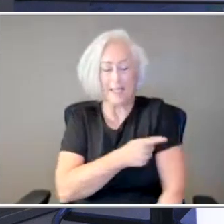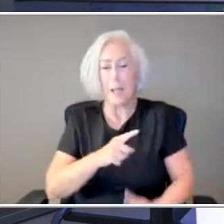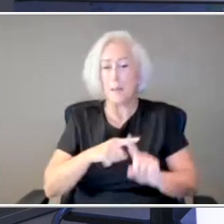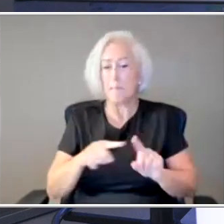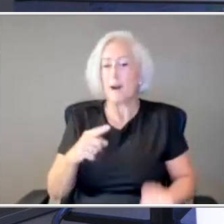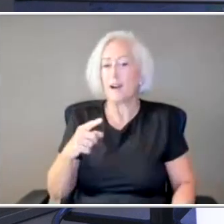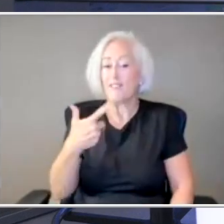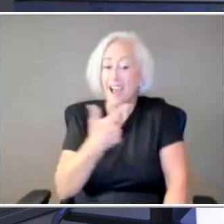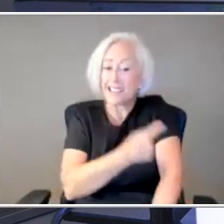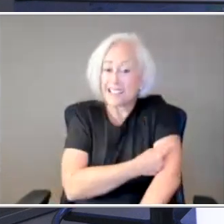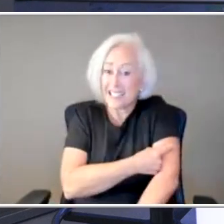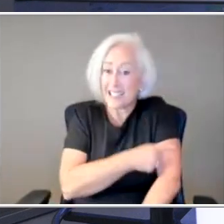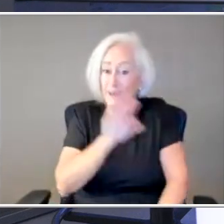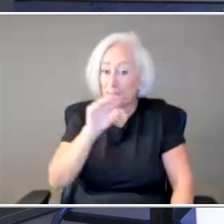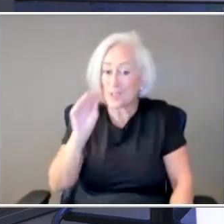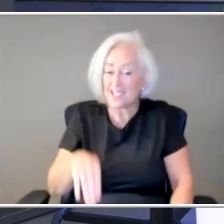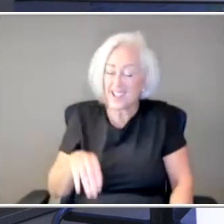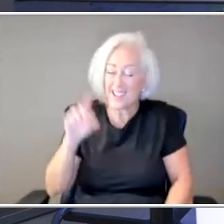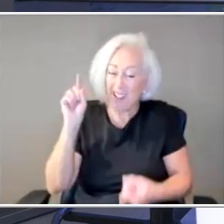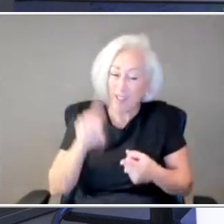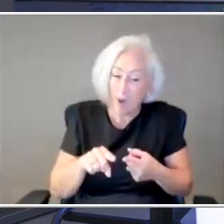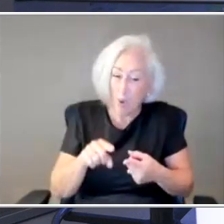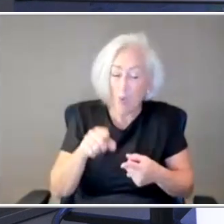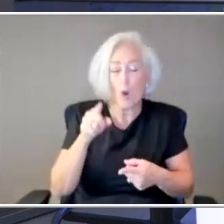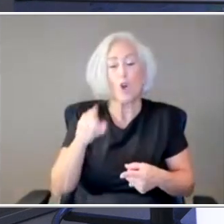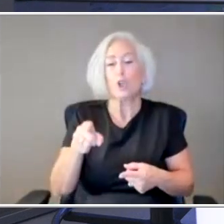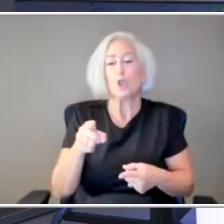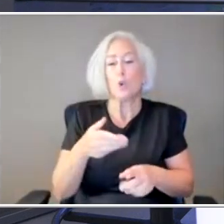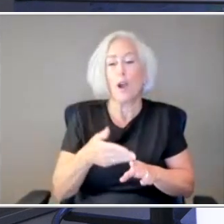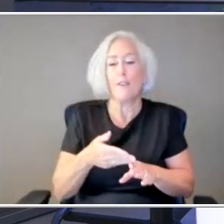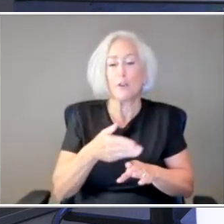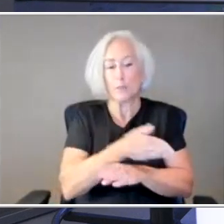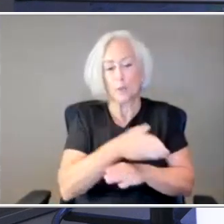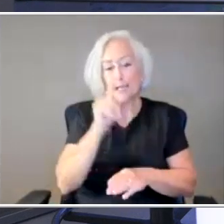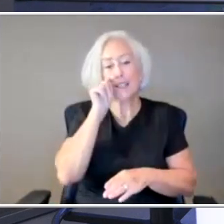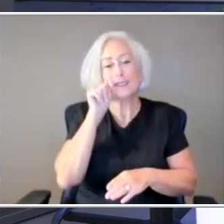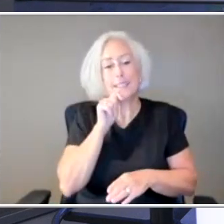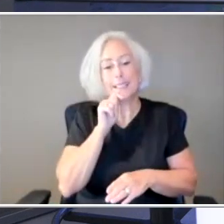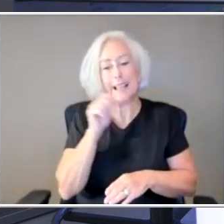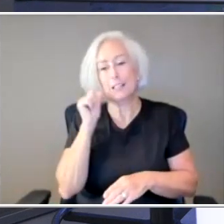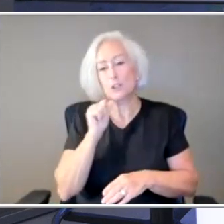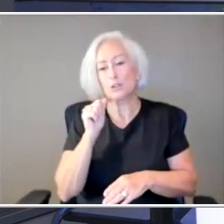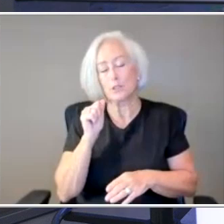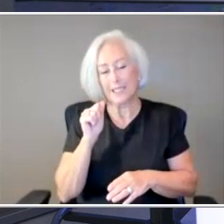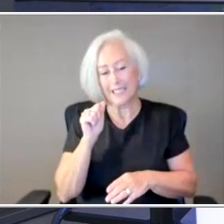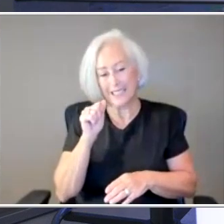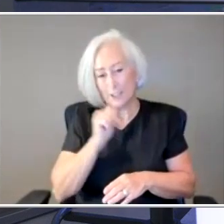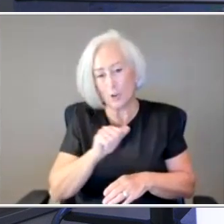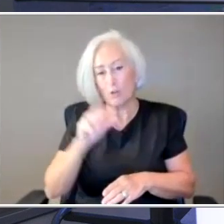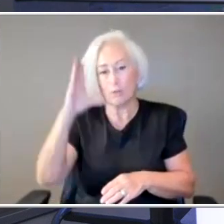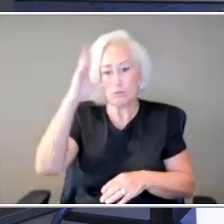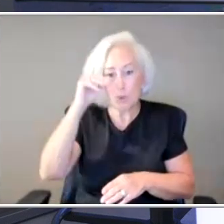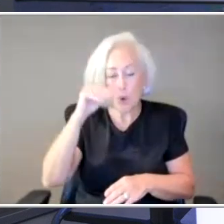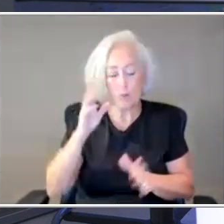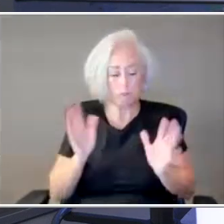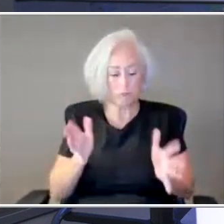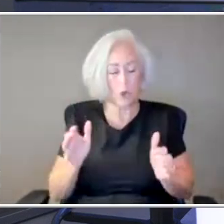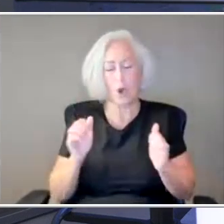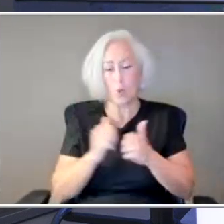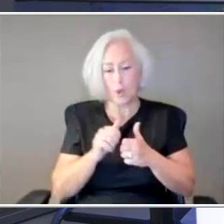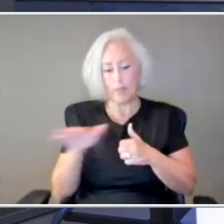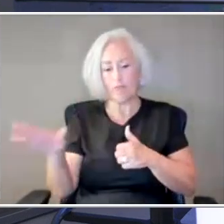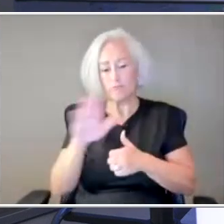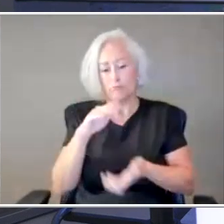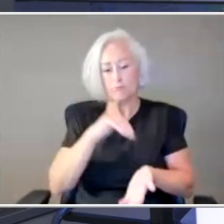if you have children, especially preteens, talk to their doctor about the HPV vaccine. It could possibly down the road save them from a